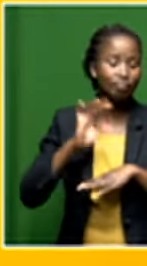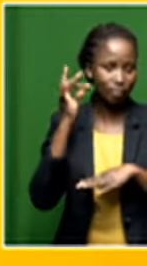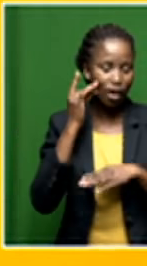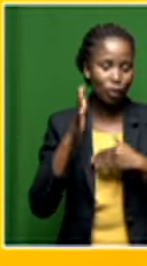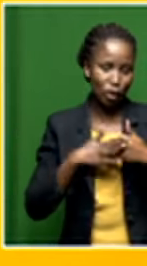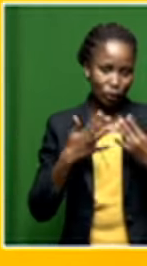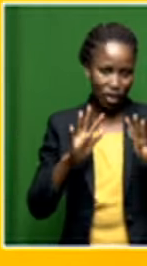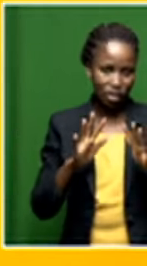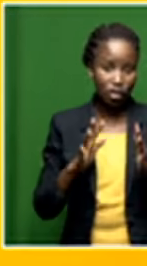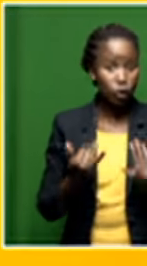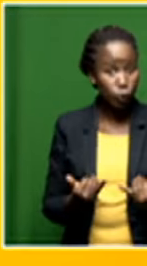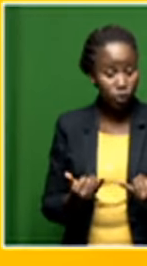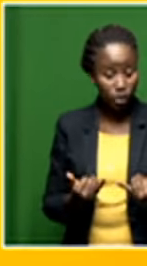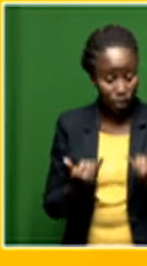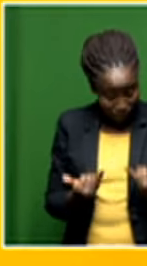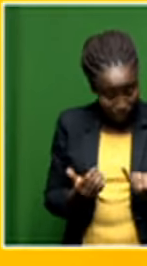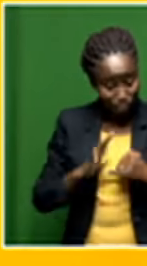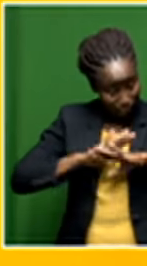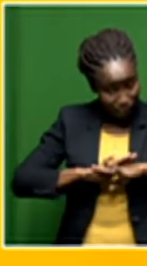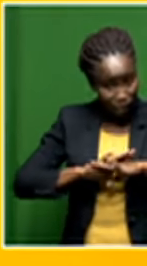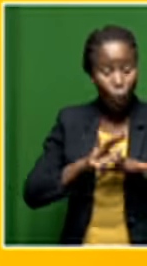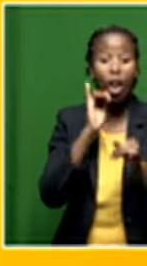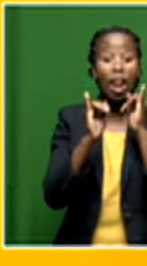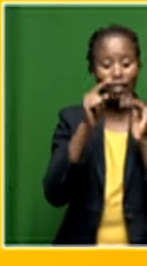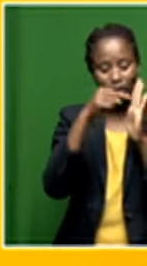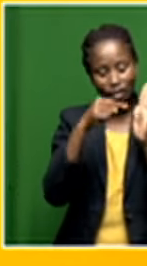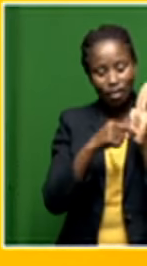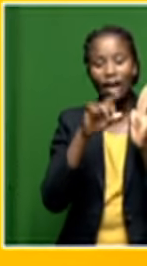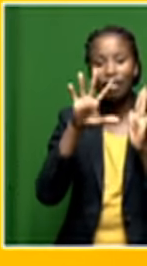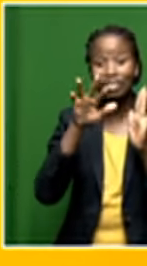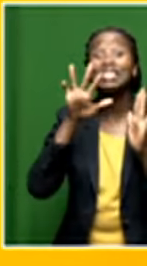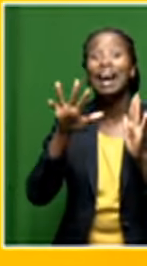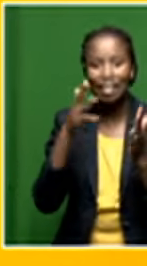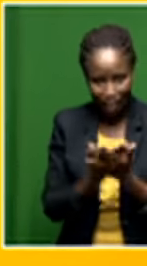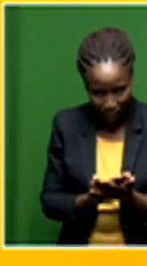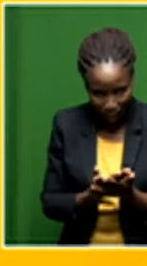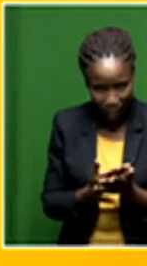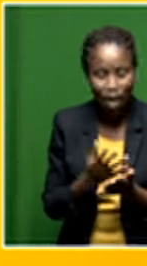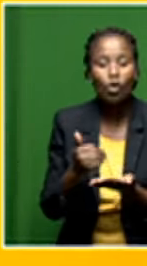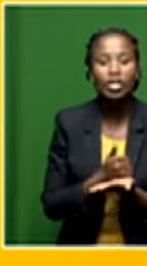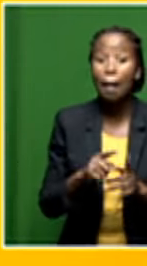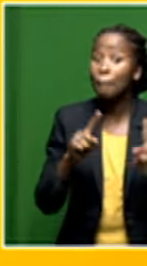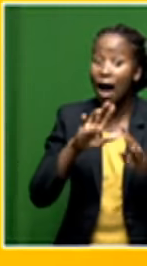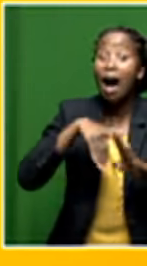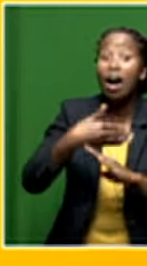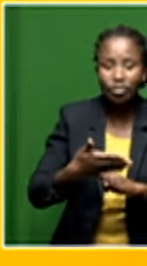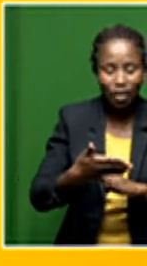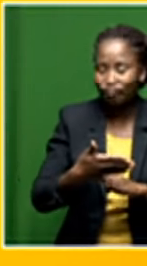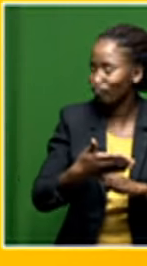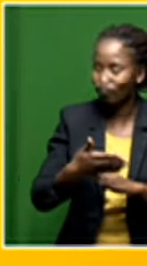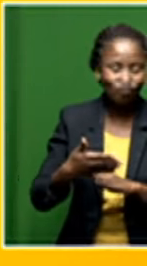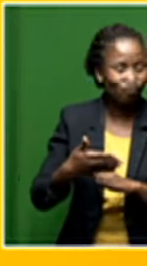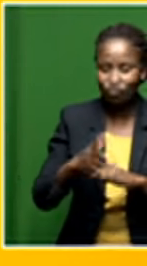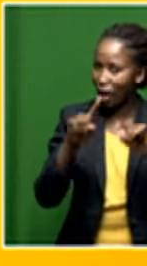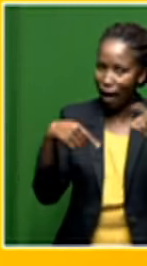close. That's midnight, as in this evening, 11:59. You will be able to register, but anything after that, this